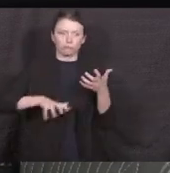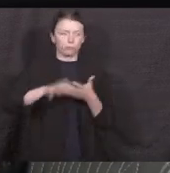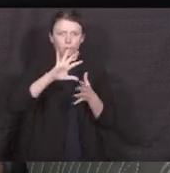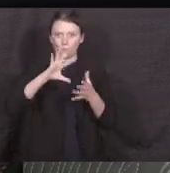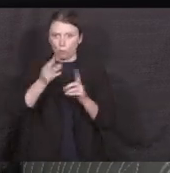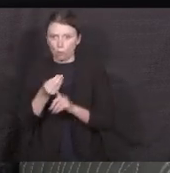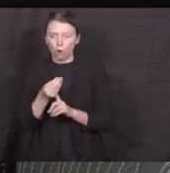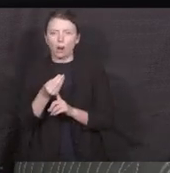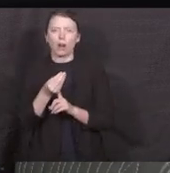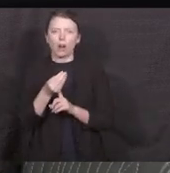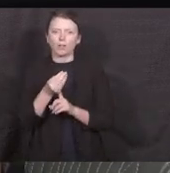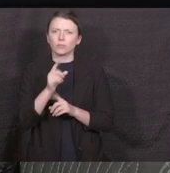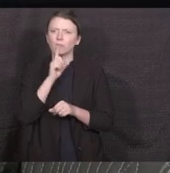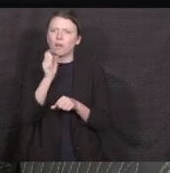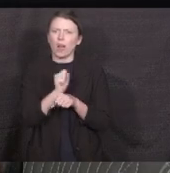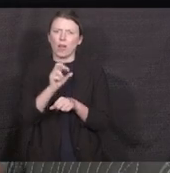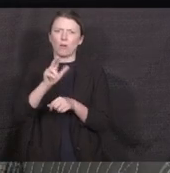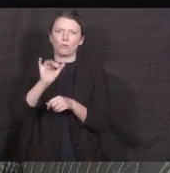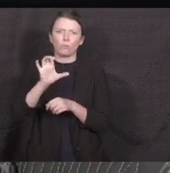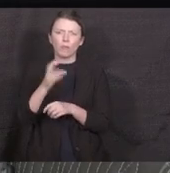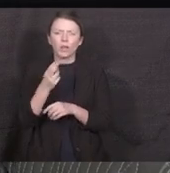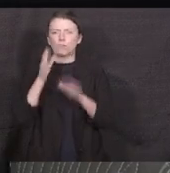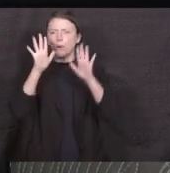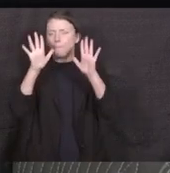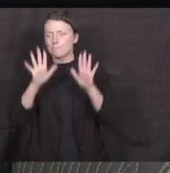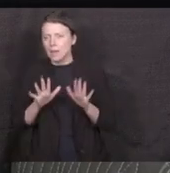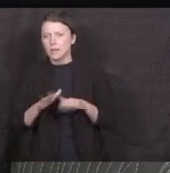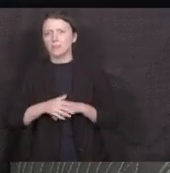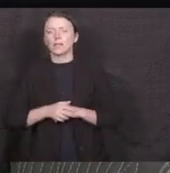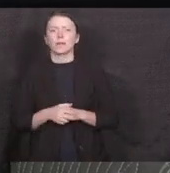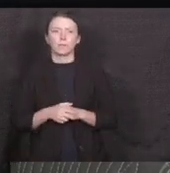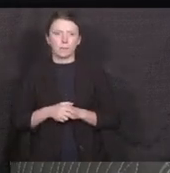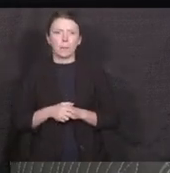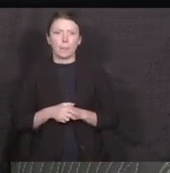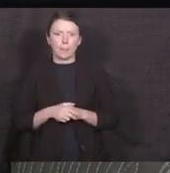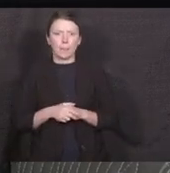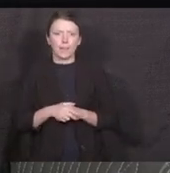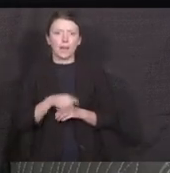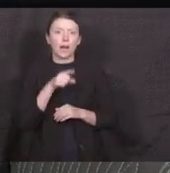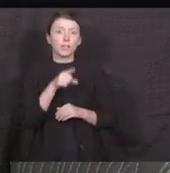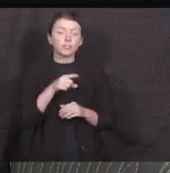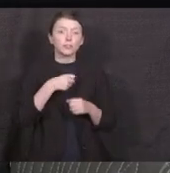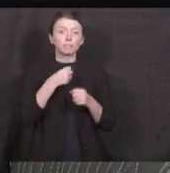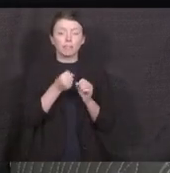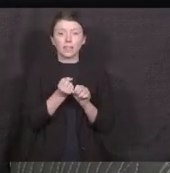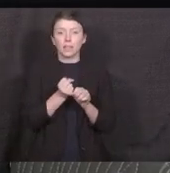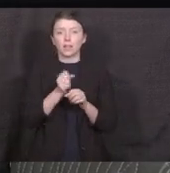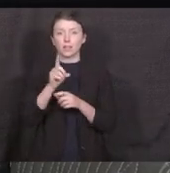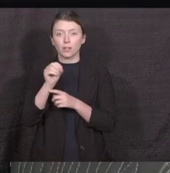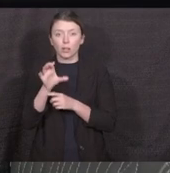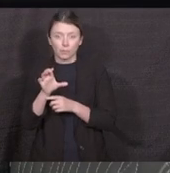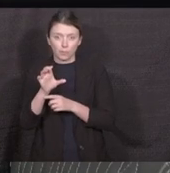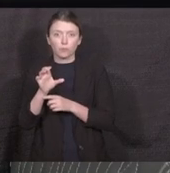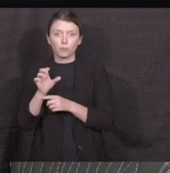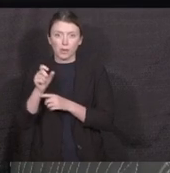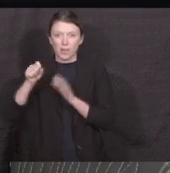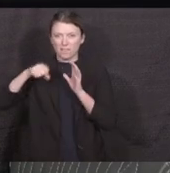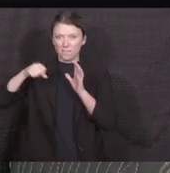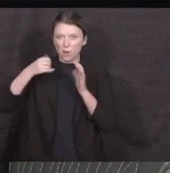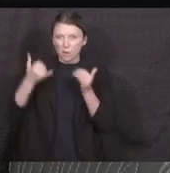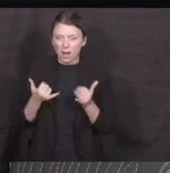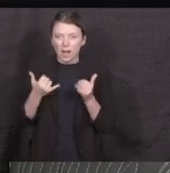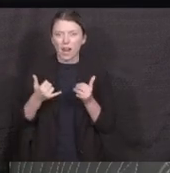the richest, most amazing way. And she's making documentary film right now and television